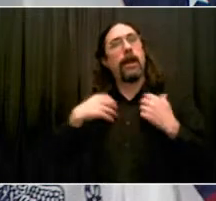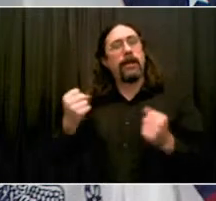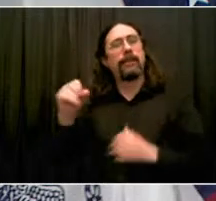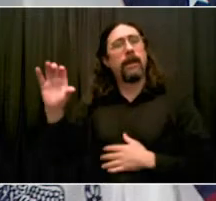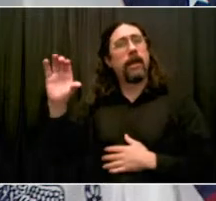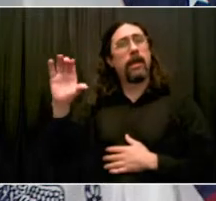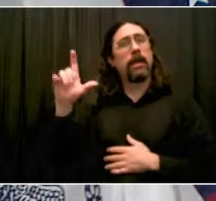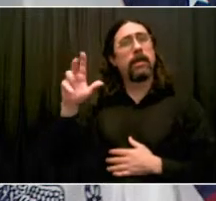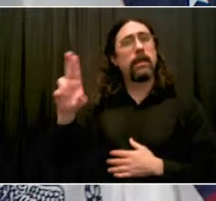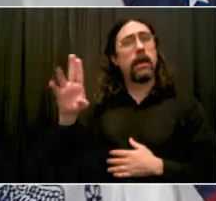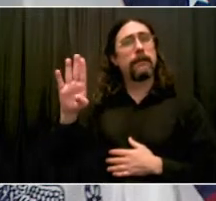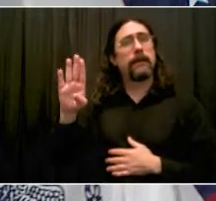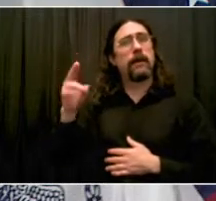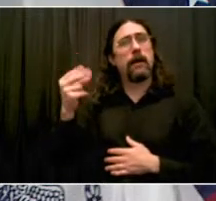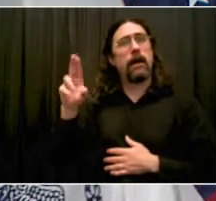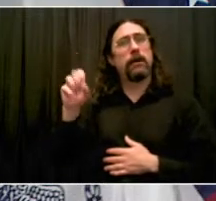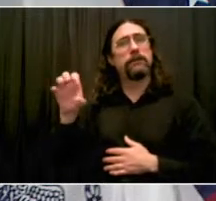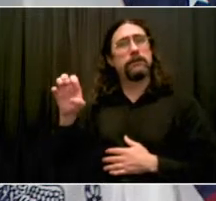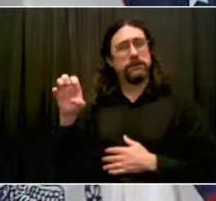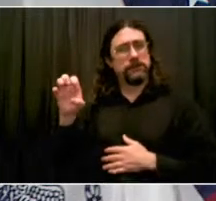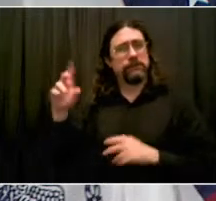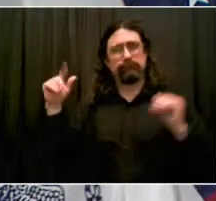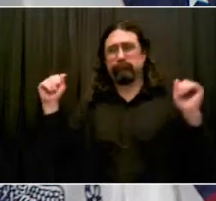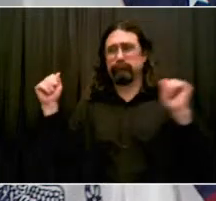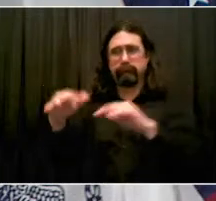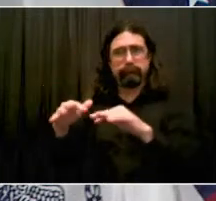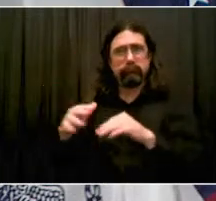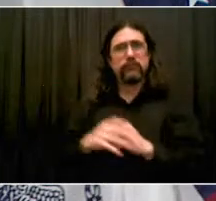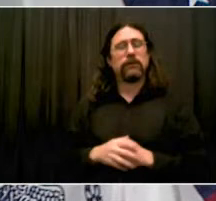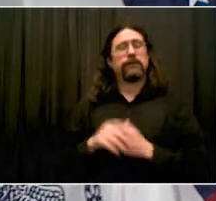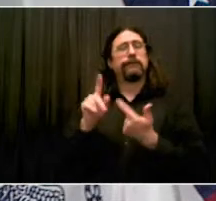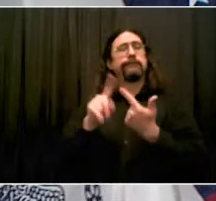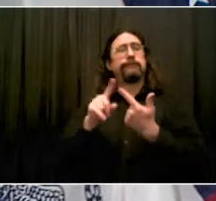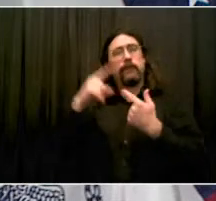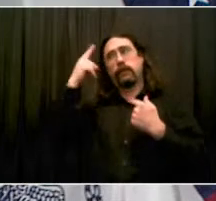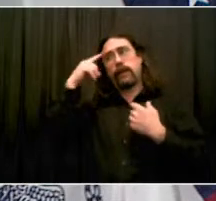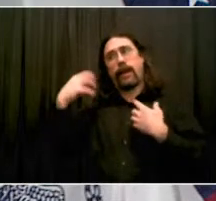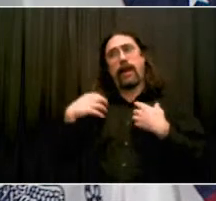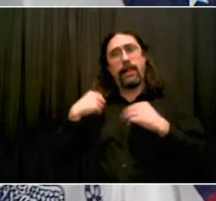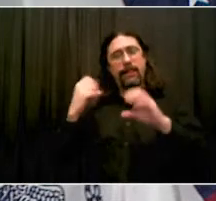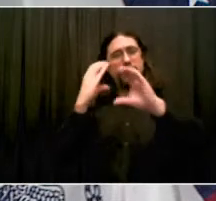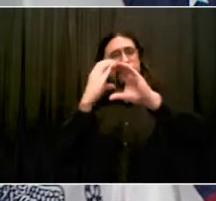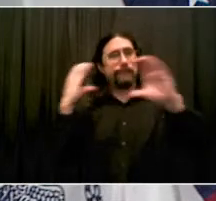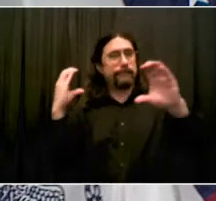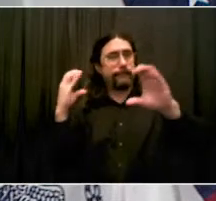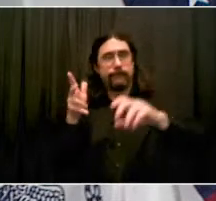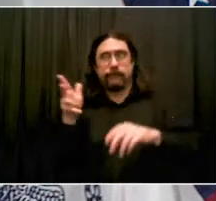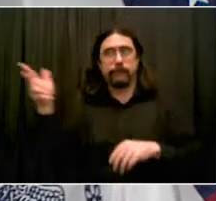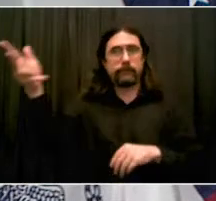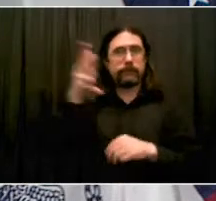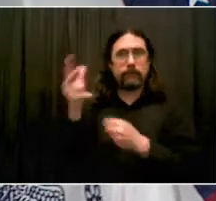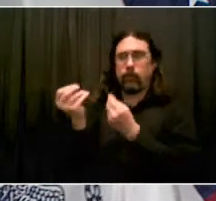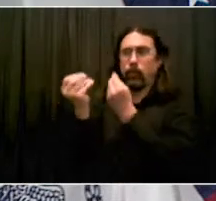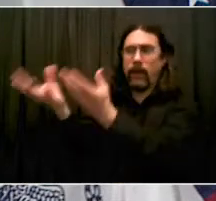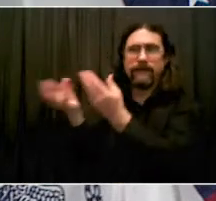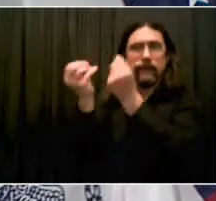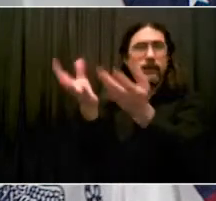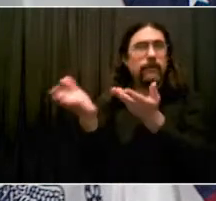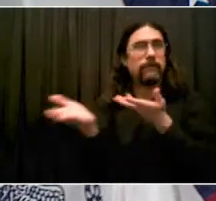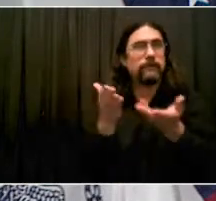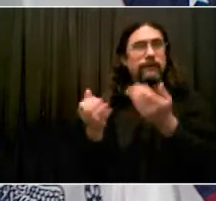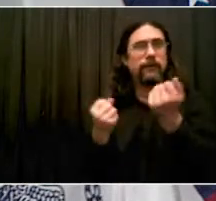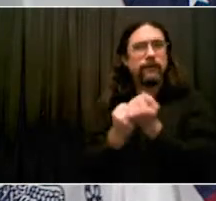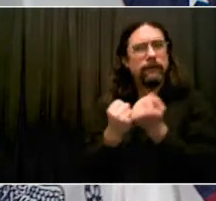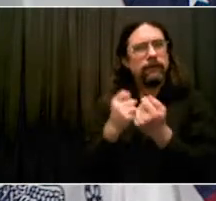continuity and support. Today we announce the full vision, mental health for all. Today we announce a vision